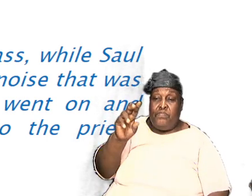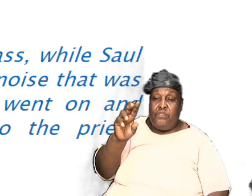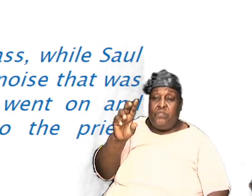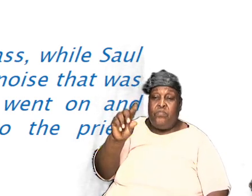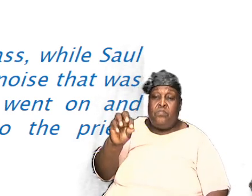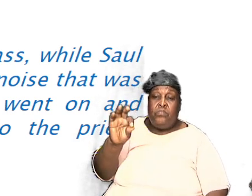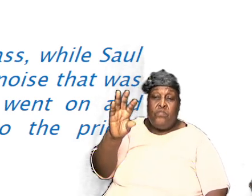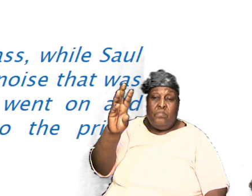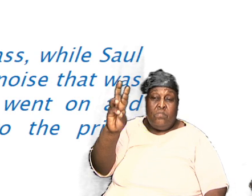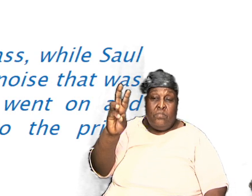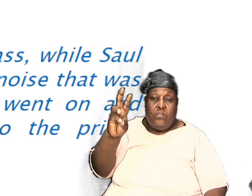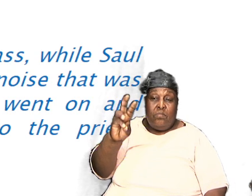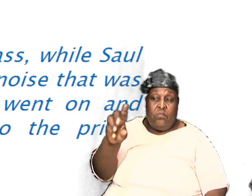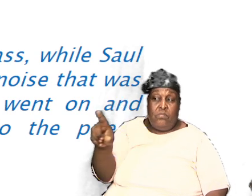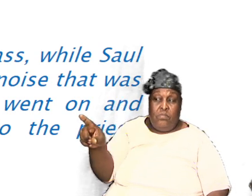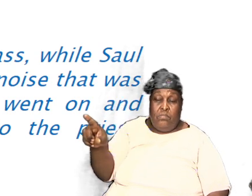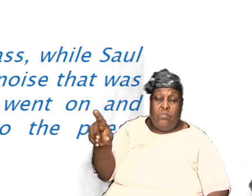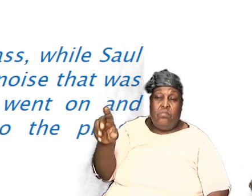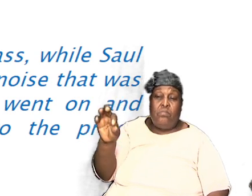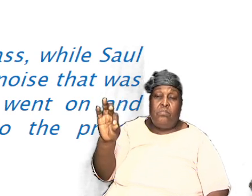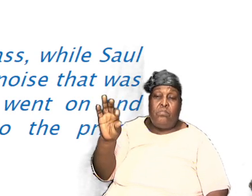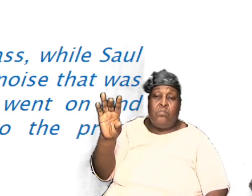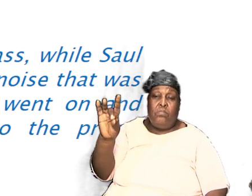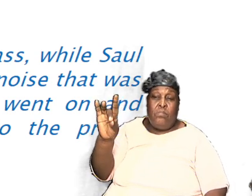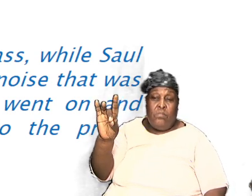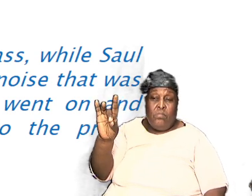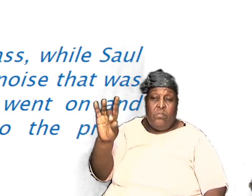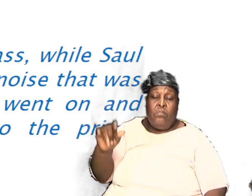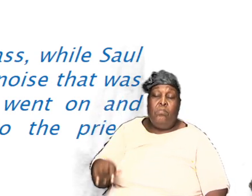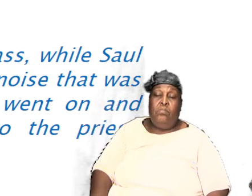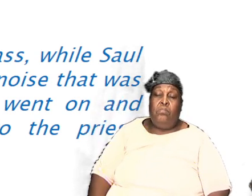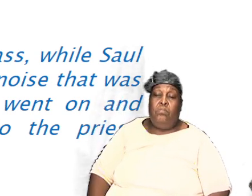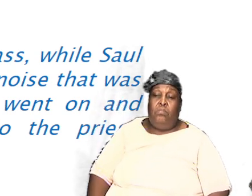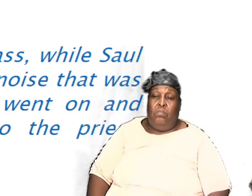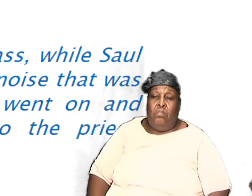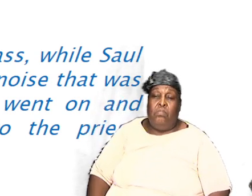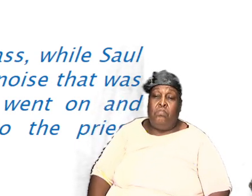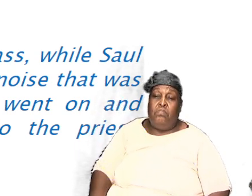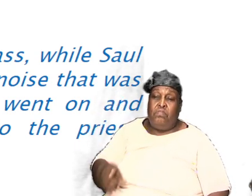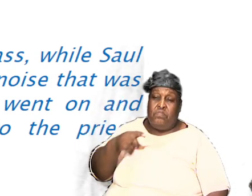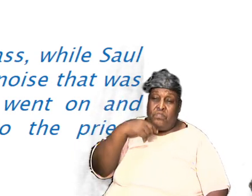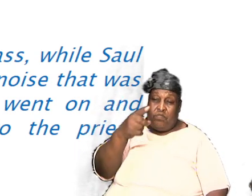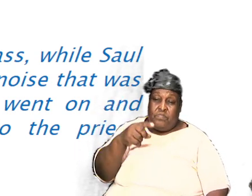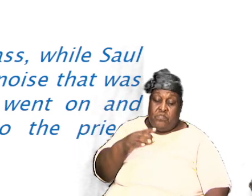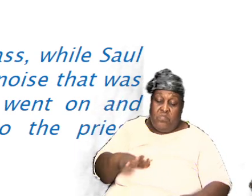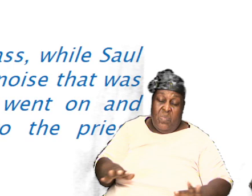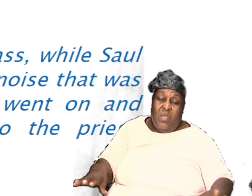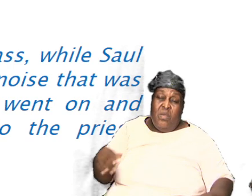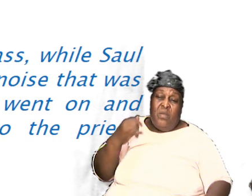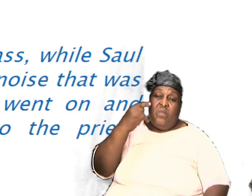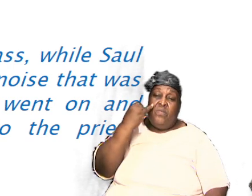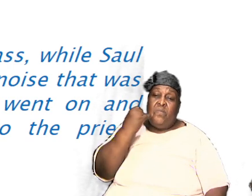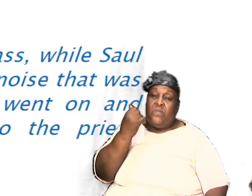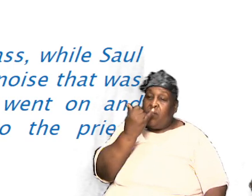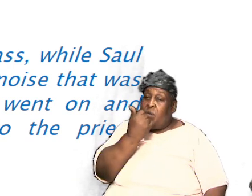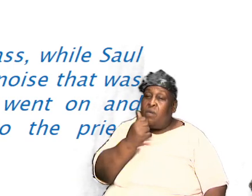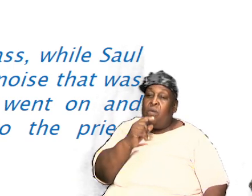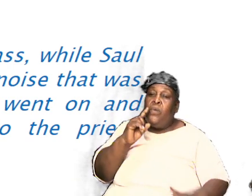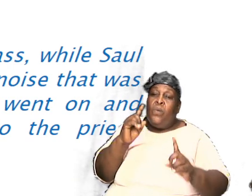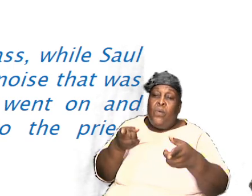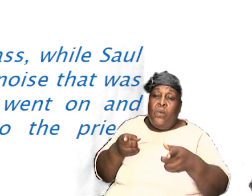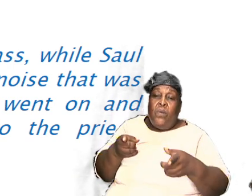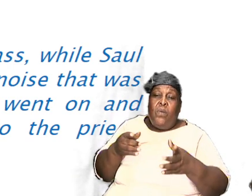verse 26 through to 28. We said that the children of Israel, you know, they went